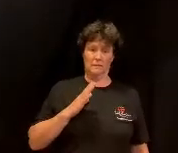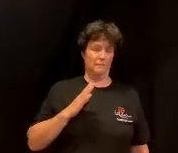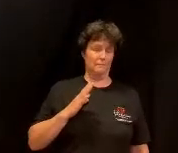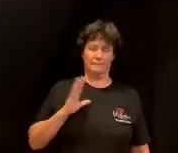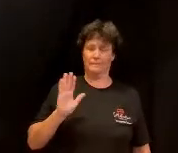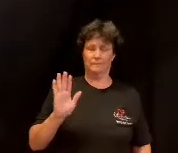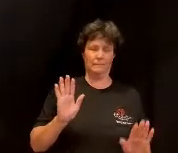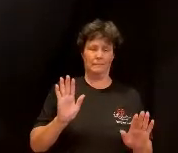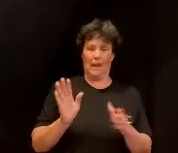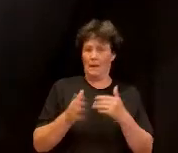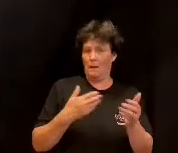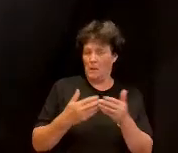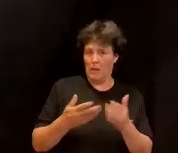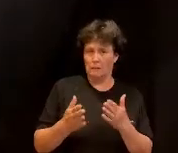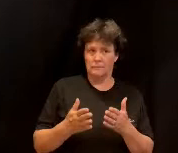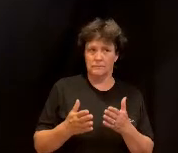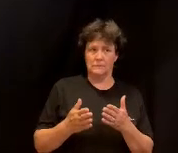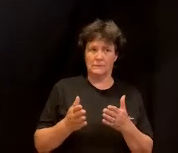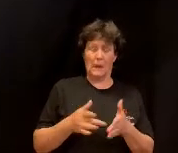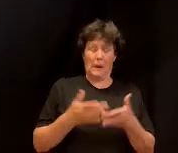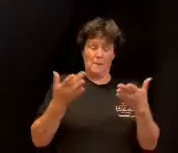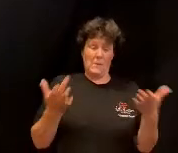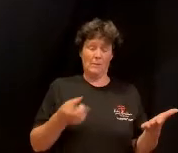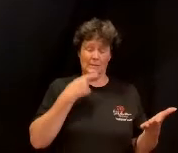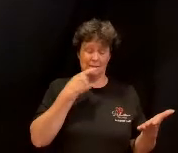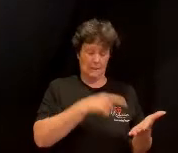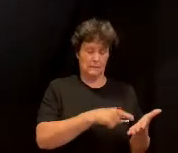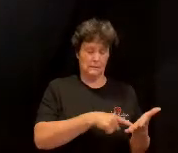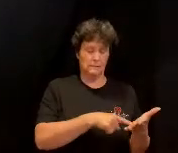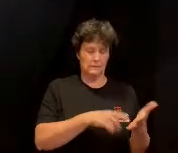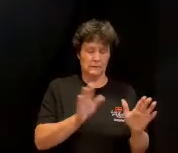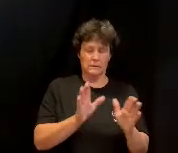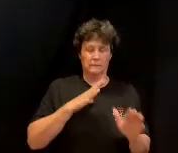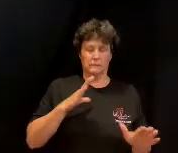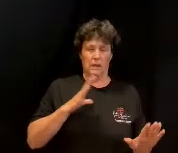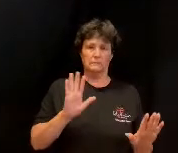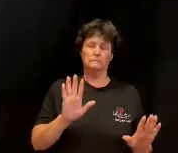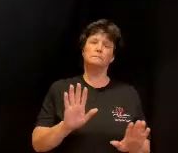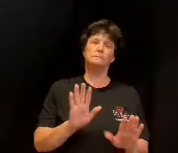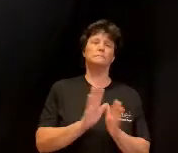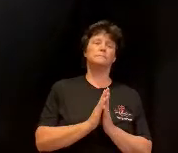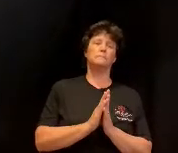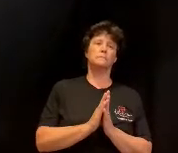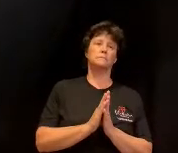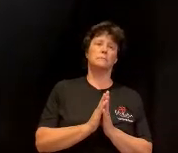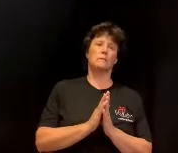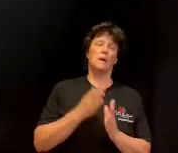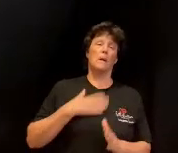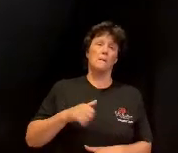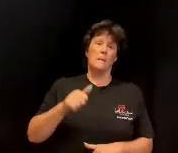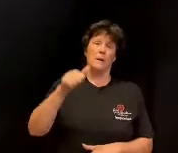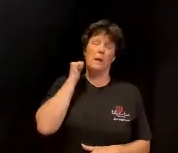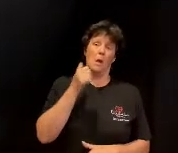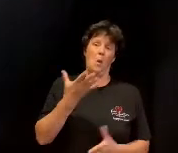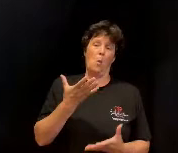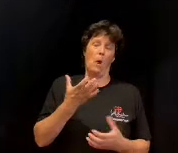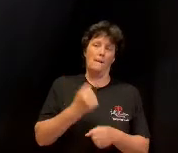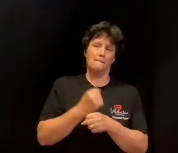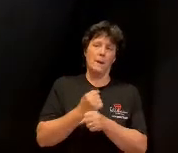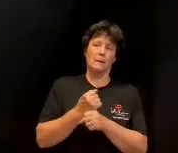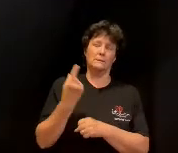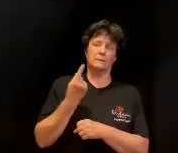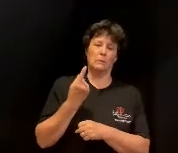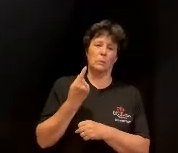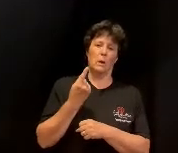that kind of stuff about in the scriptures of Christian liberty. But I don't ever want to cause someone to